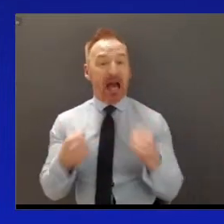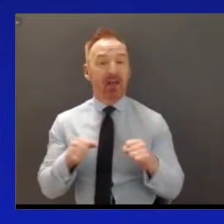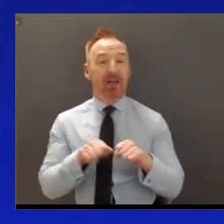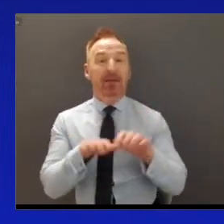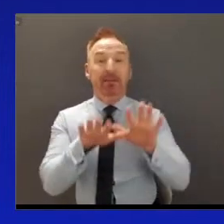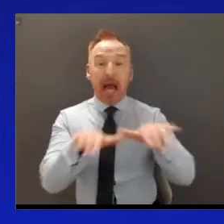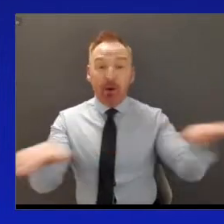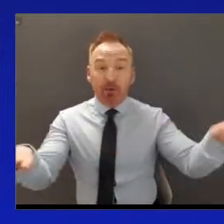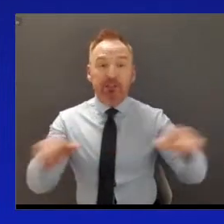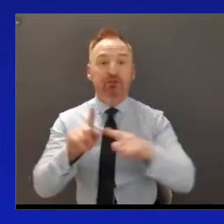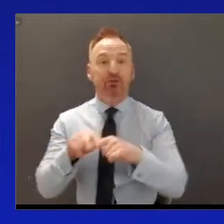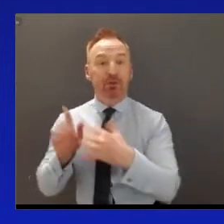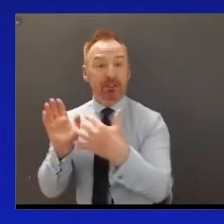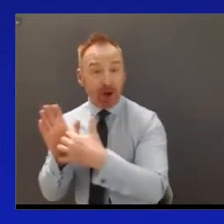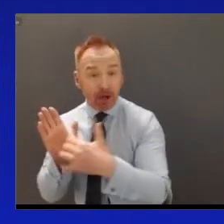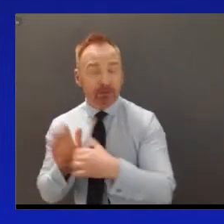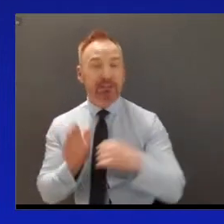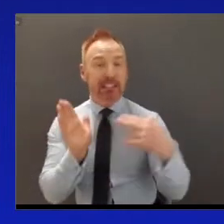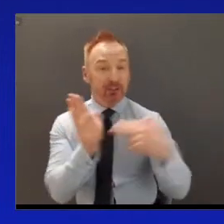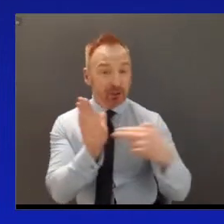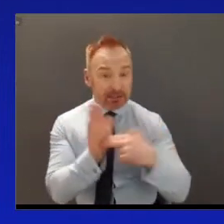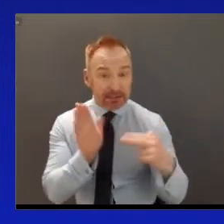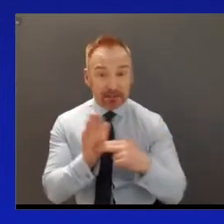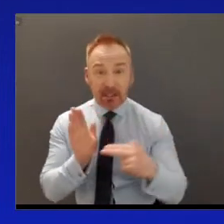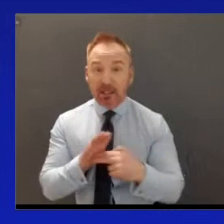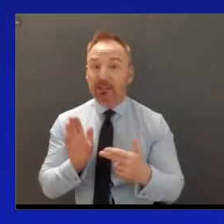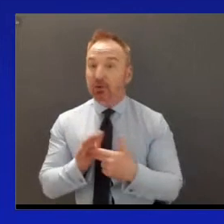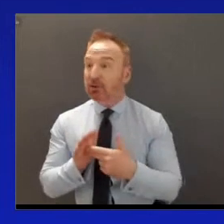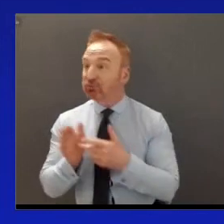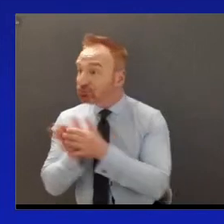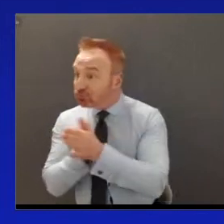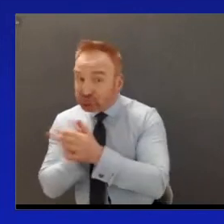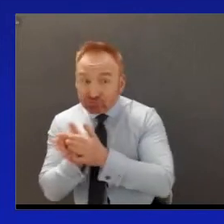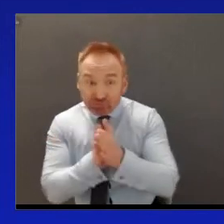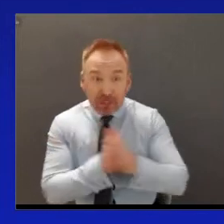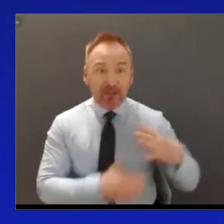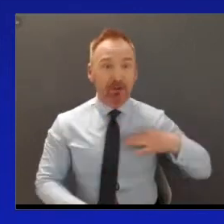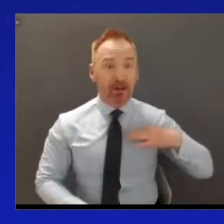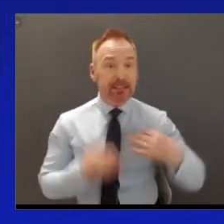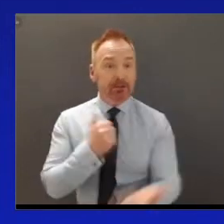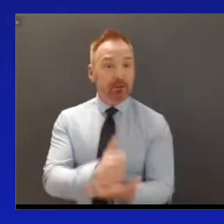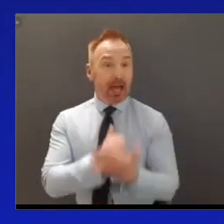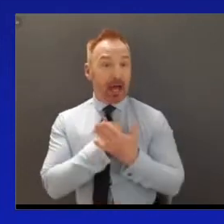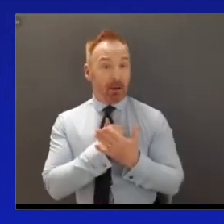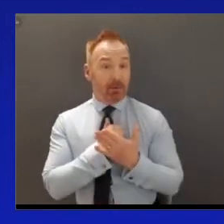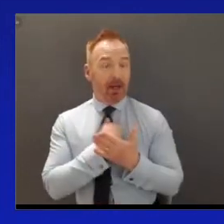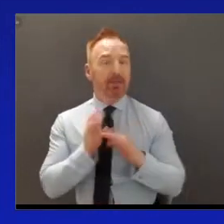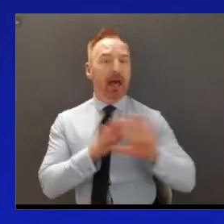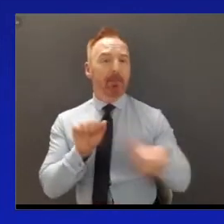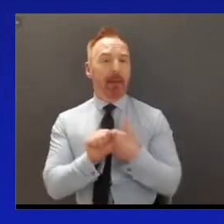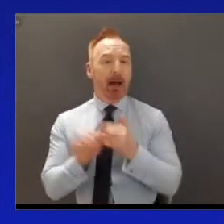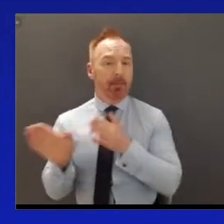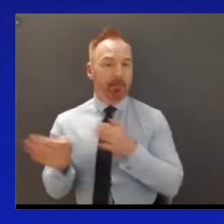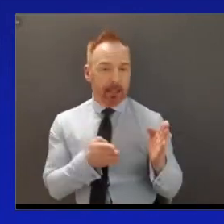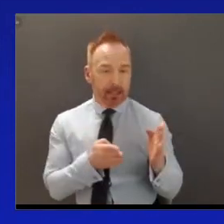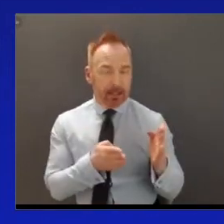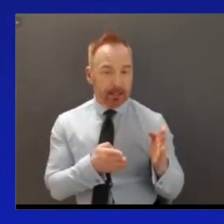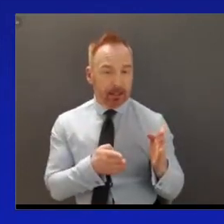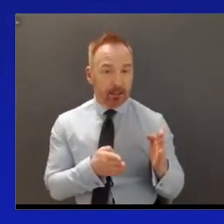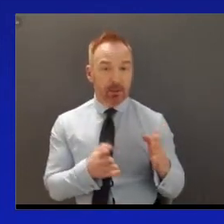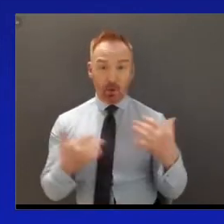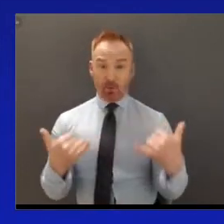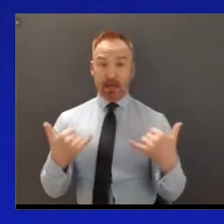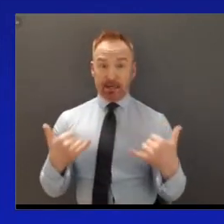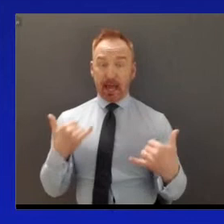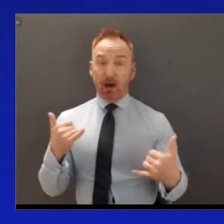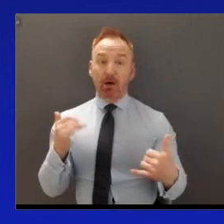nurses in the community as well too, to see if there was volunteers there as well to help us. So we'll even have that as a backup plan. So currently we're in good stead, and